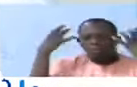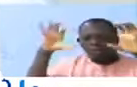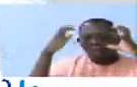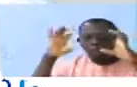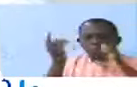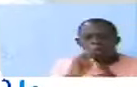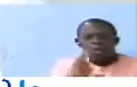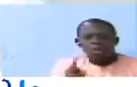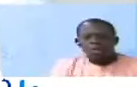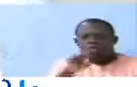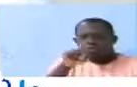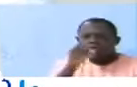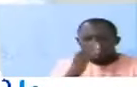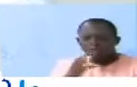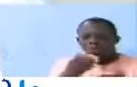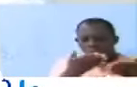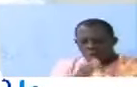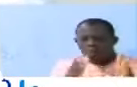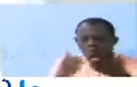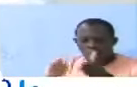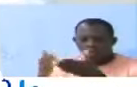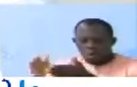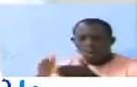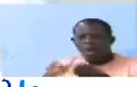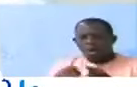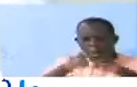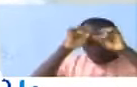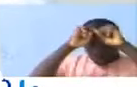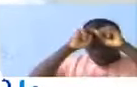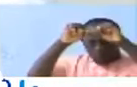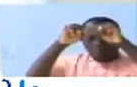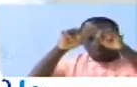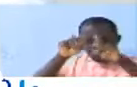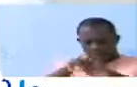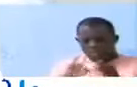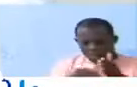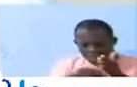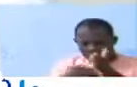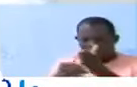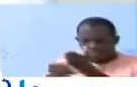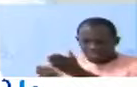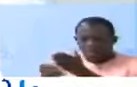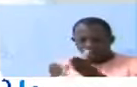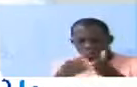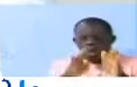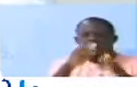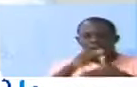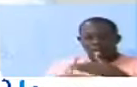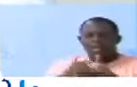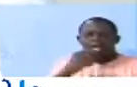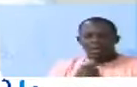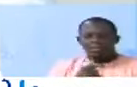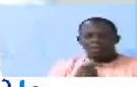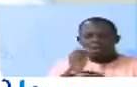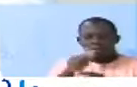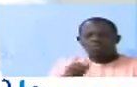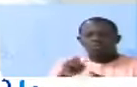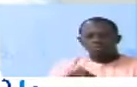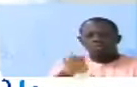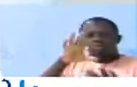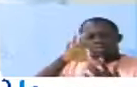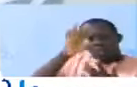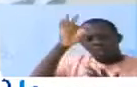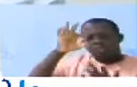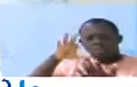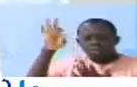way the government was being run. Could you pinpoint particular problems? Muna mukolea dati nubango kanya mea sabu fo miyo na